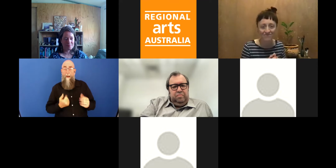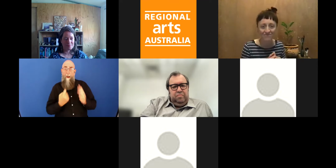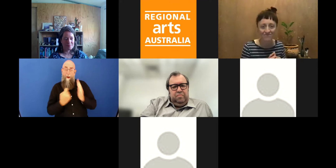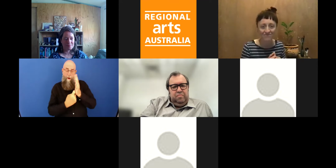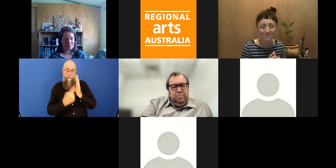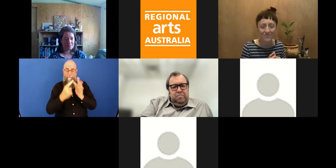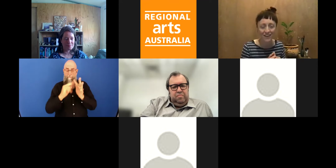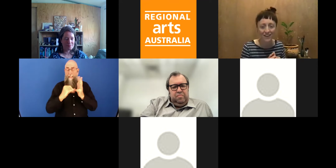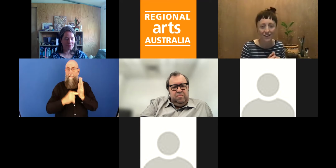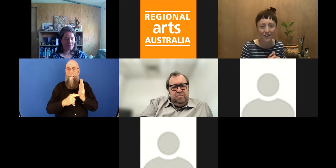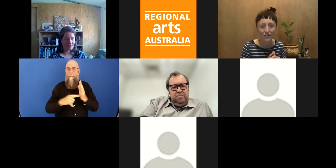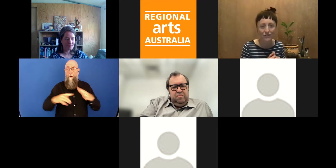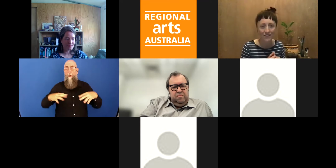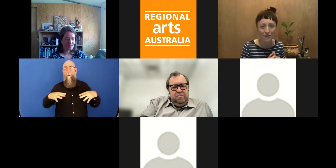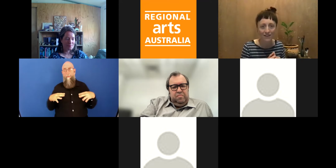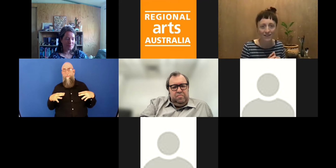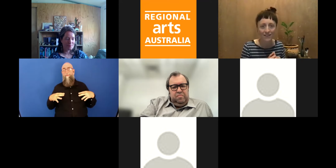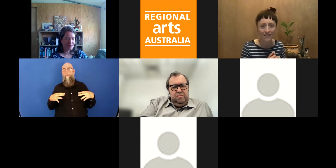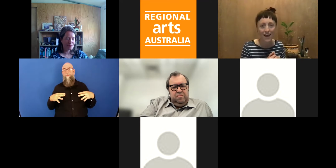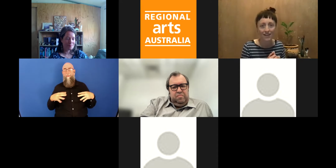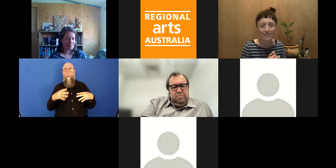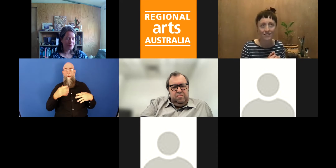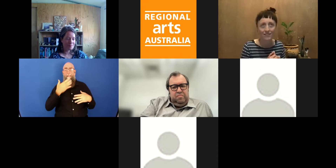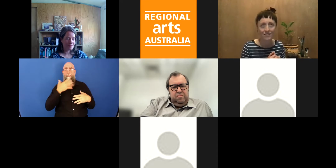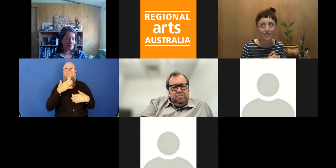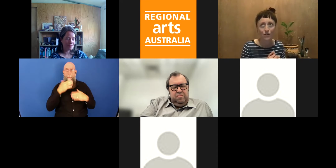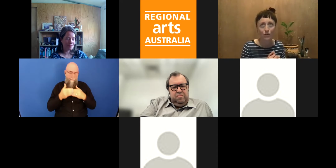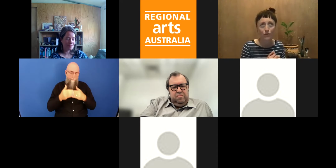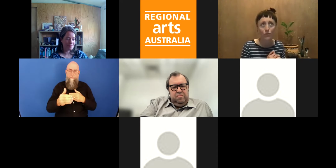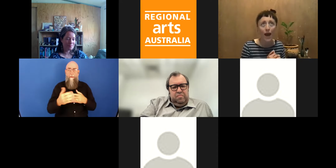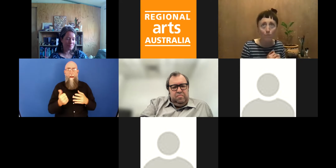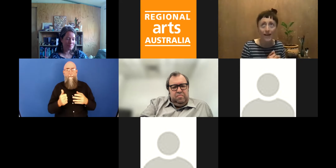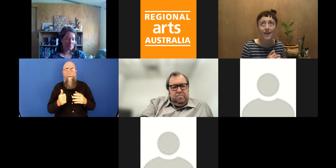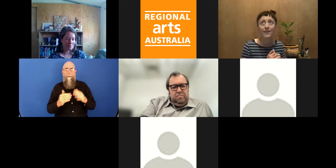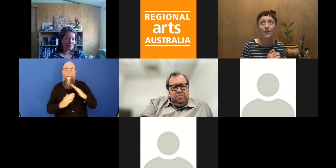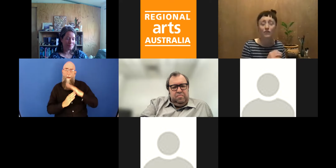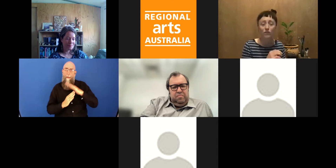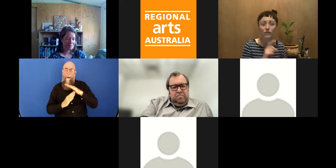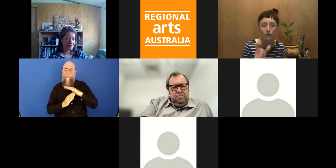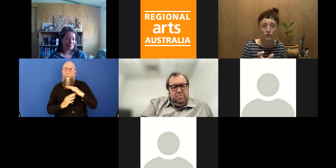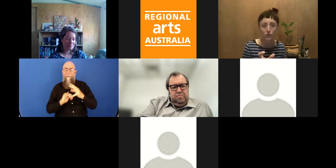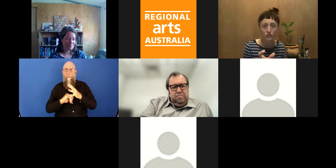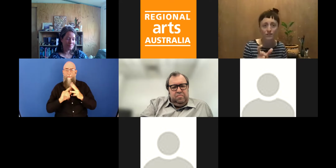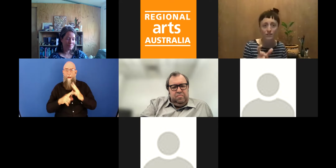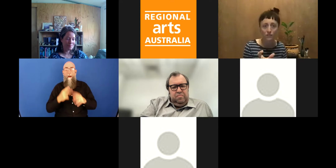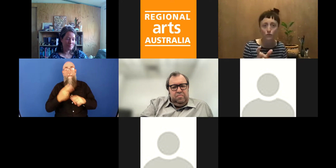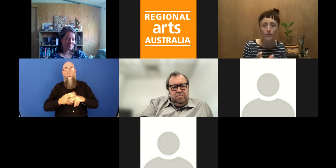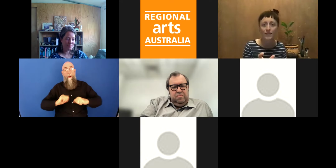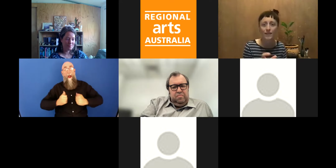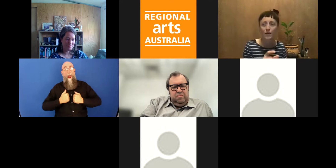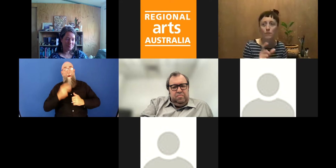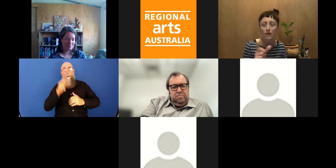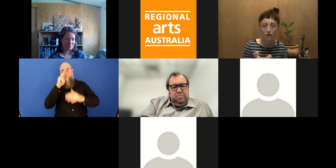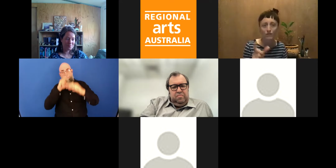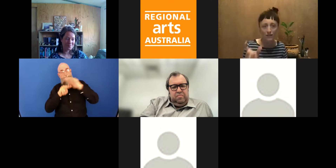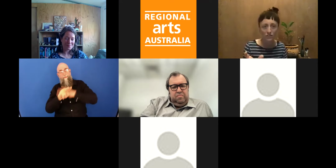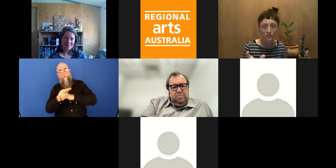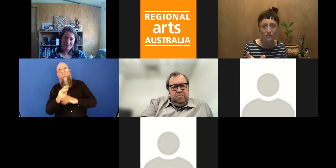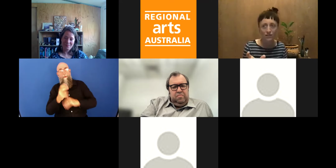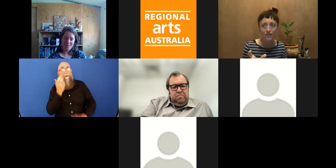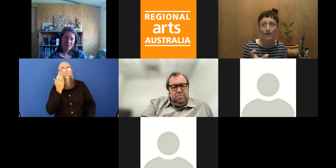over summer and our plan in terms of future projects is to really be in